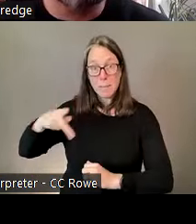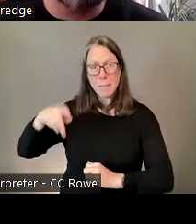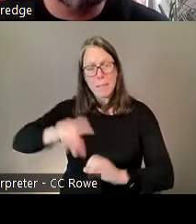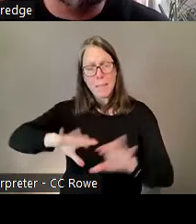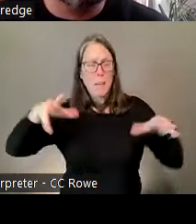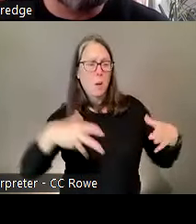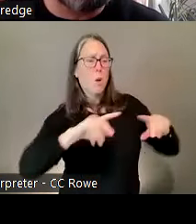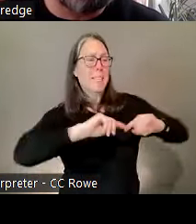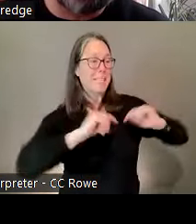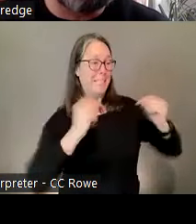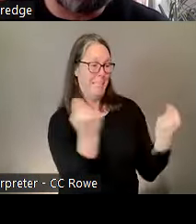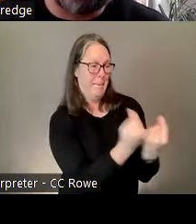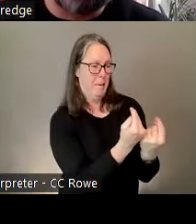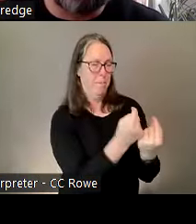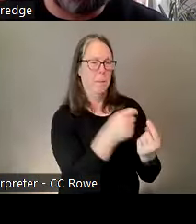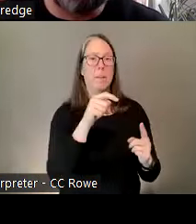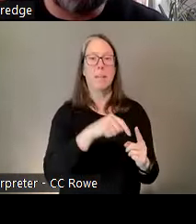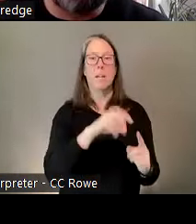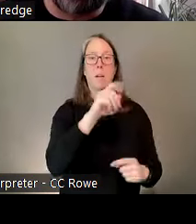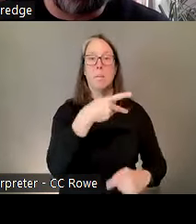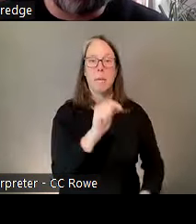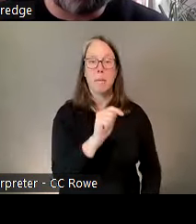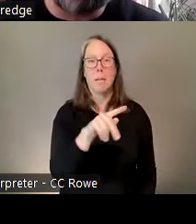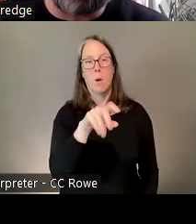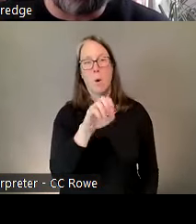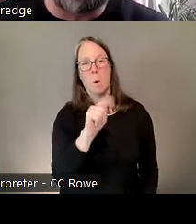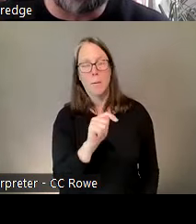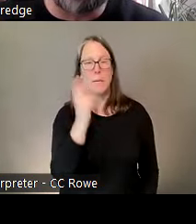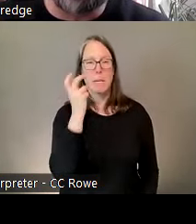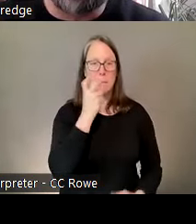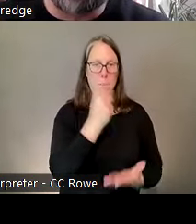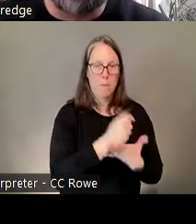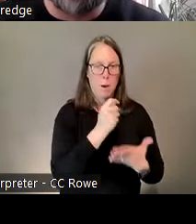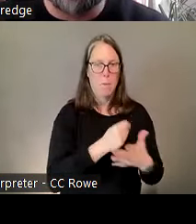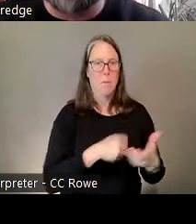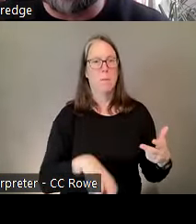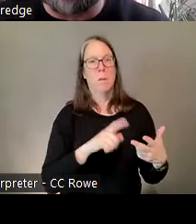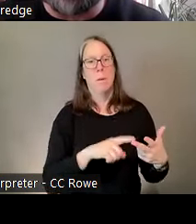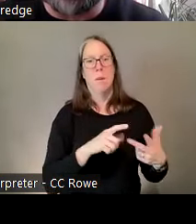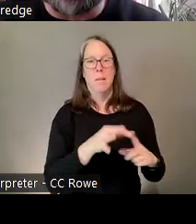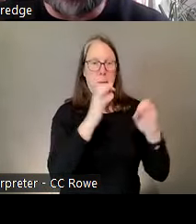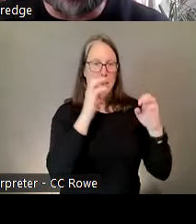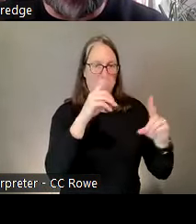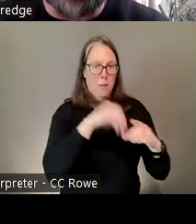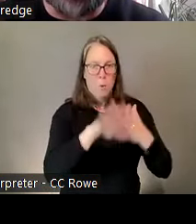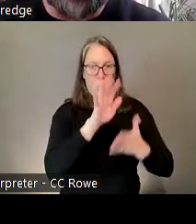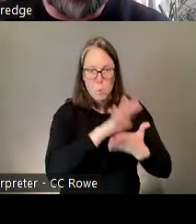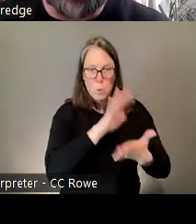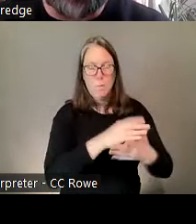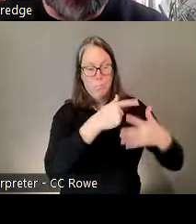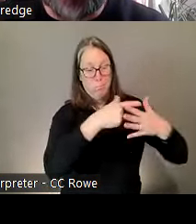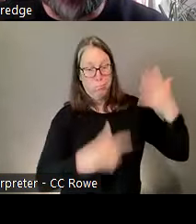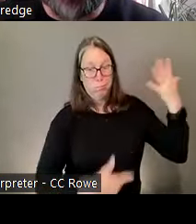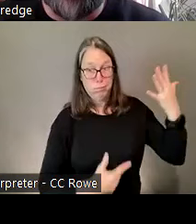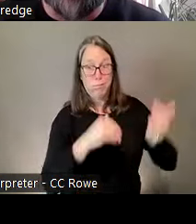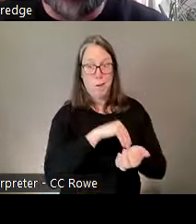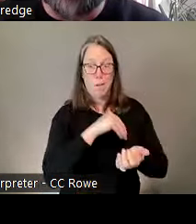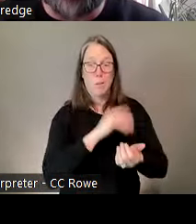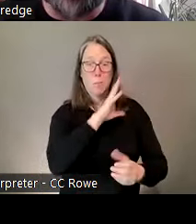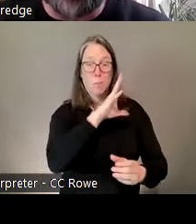need physical occupational speech therapists, they need special programs in school. All these doctors have roles to